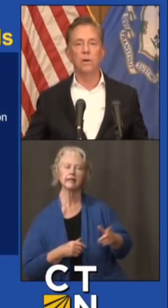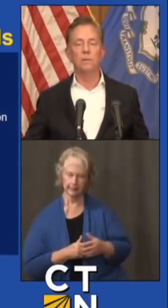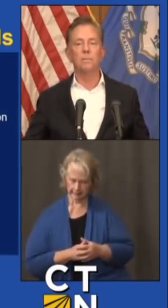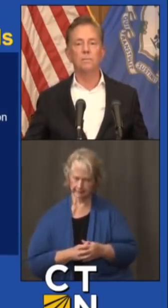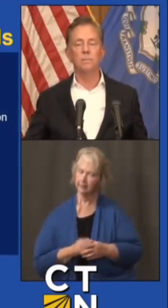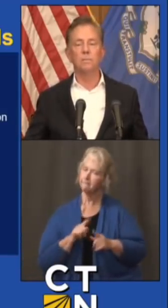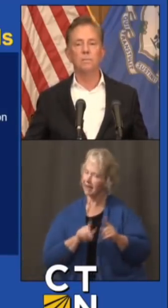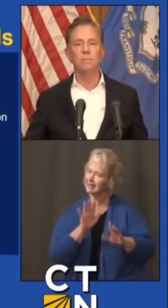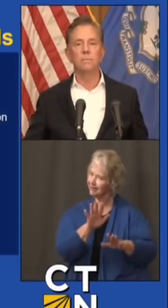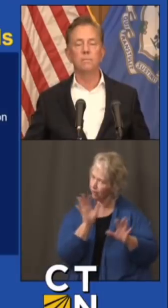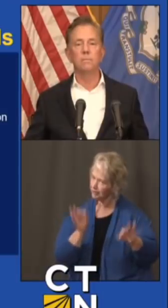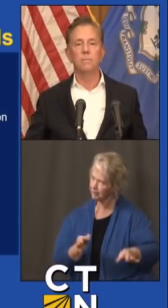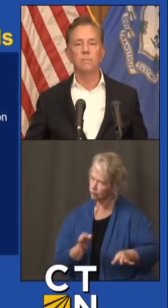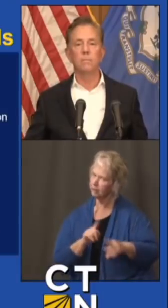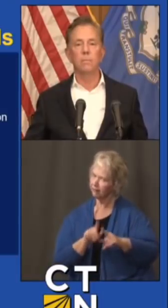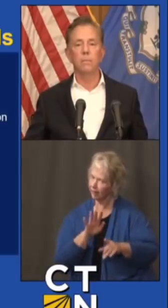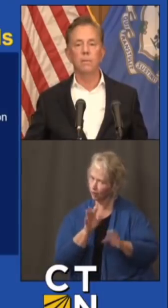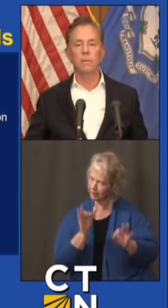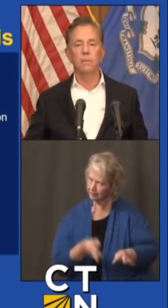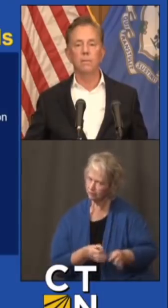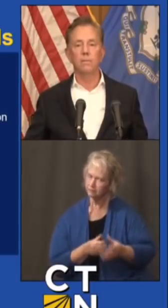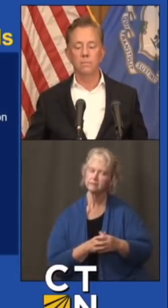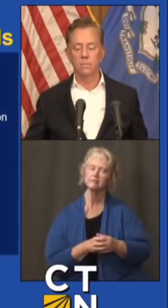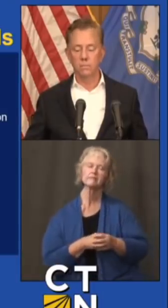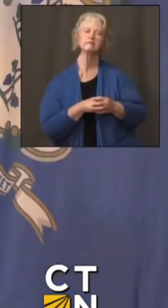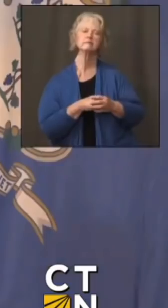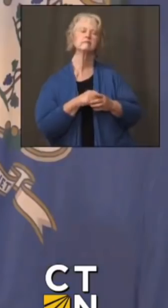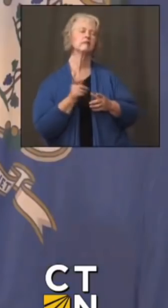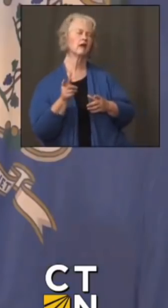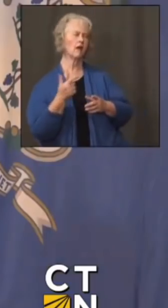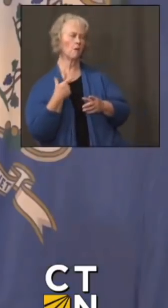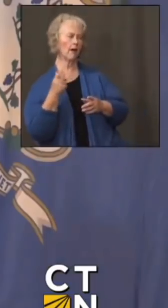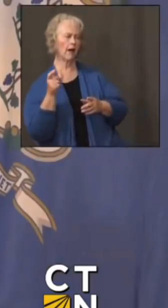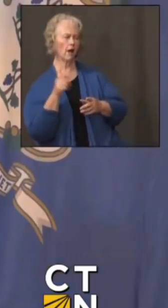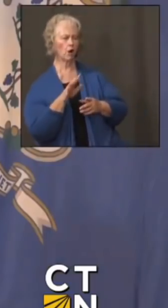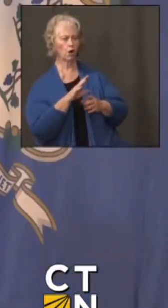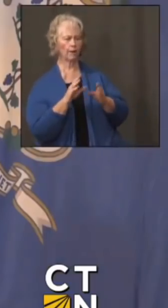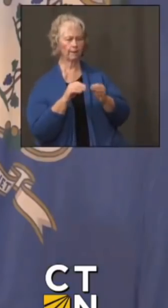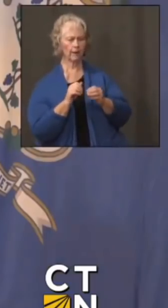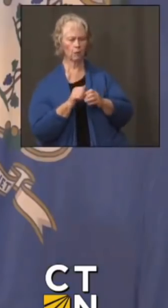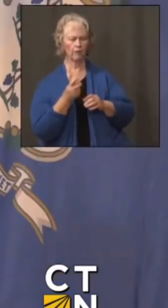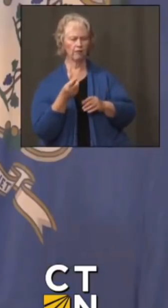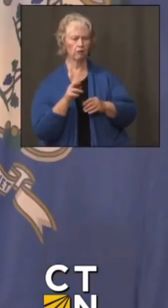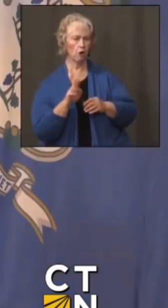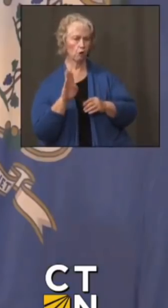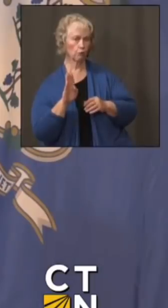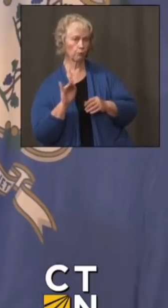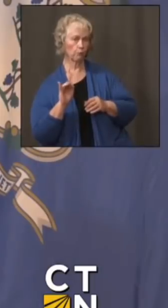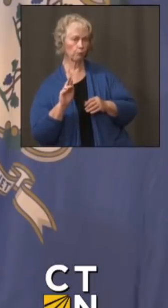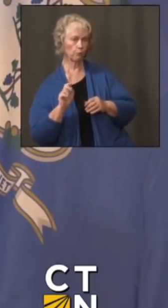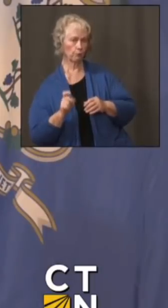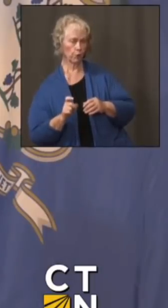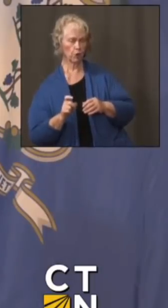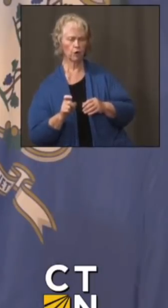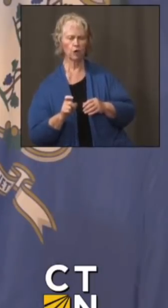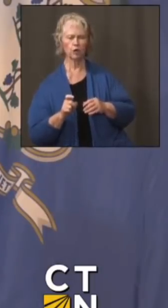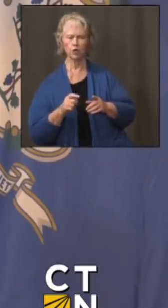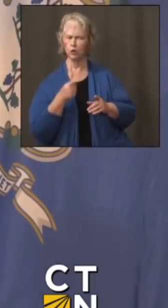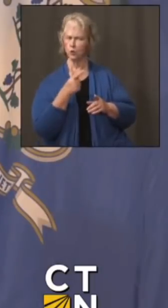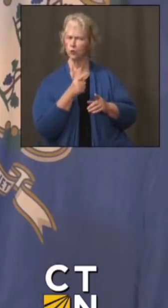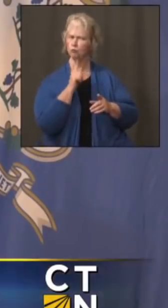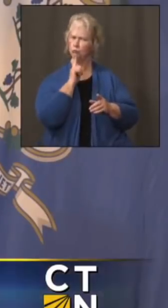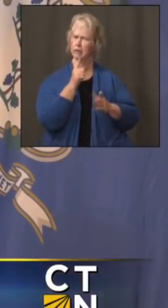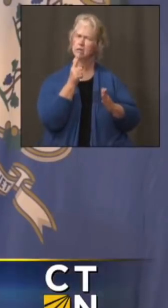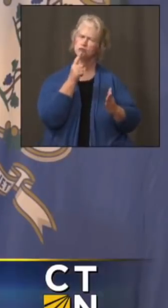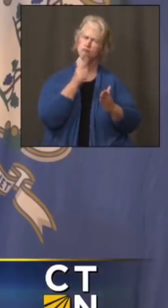that's right. Okay, and Governor, I just want to ask you about your meeting with Dr. Birx today. You were highly critical of the